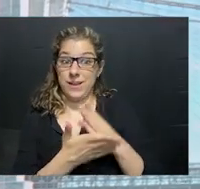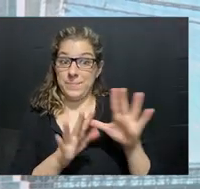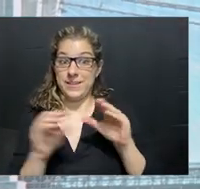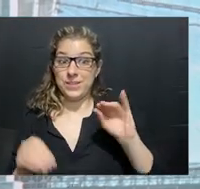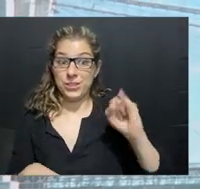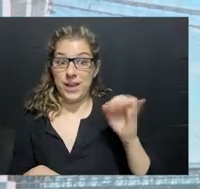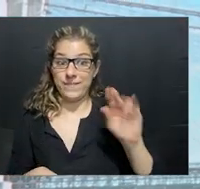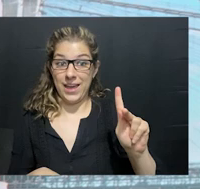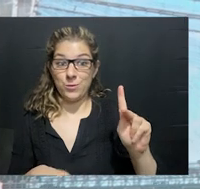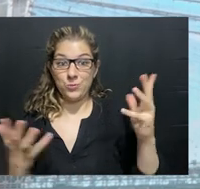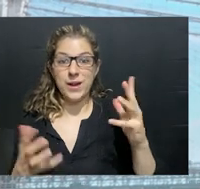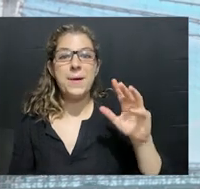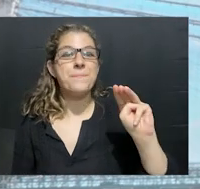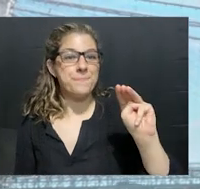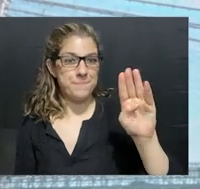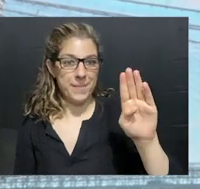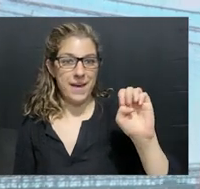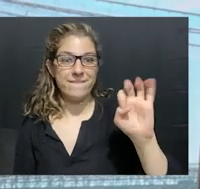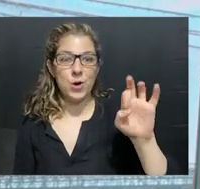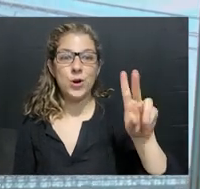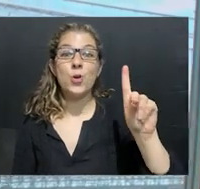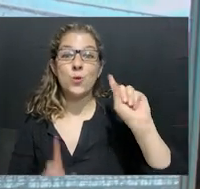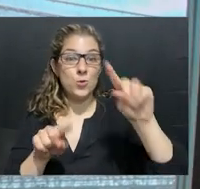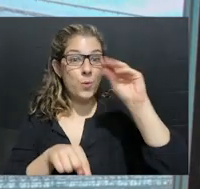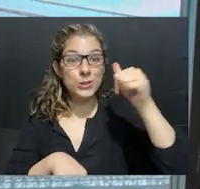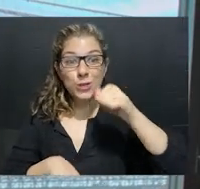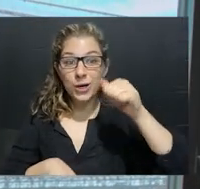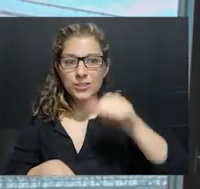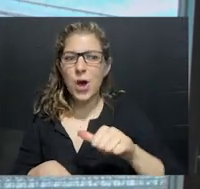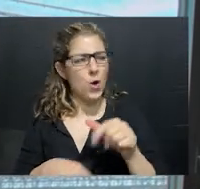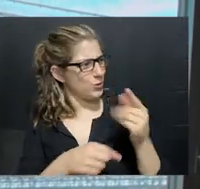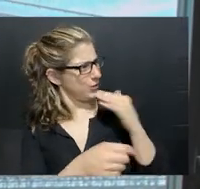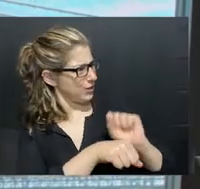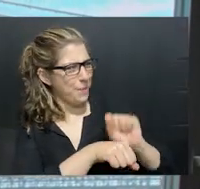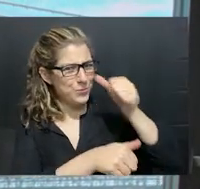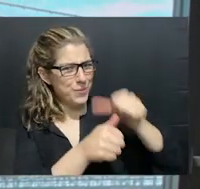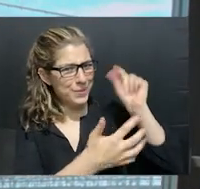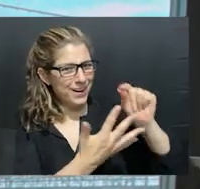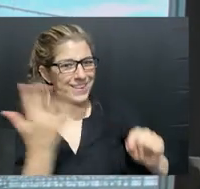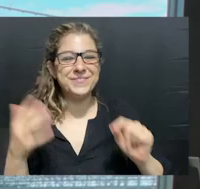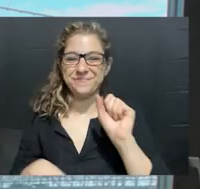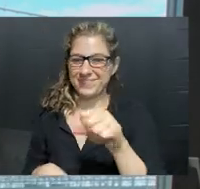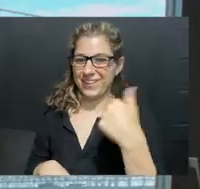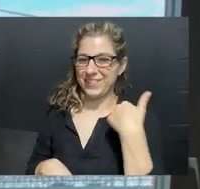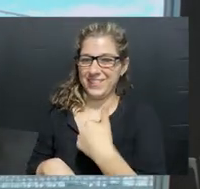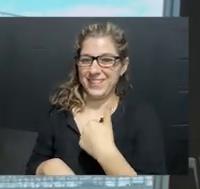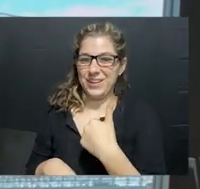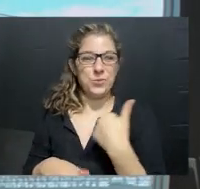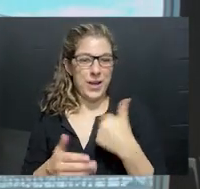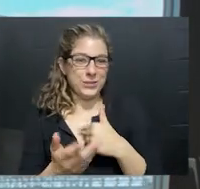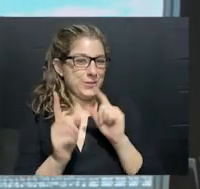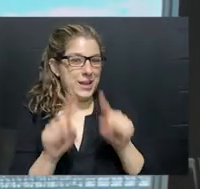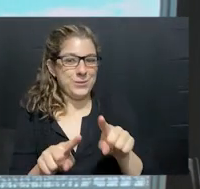JFK was Bedford-Stuyvesant. He went to Boys and Girls. Man, very, very good. Yeah, we had to take care of Brooklyn first. That's just,